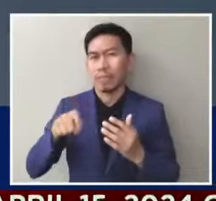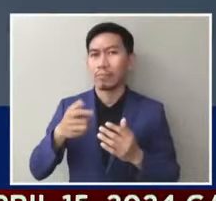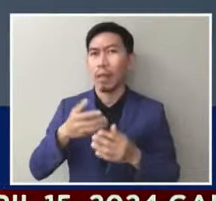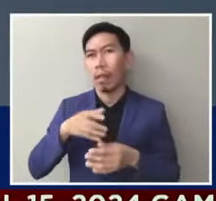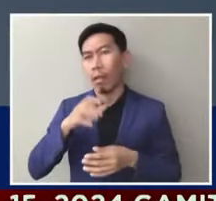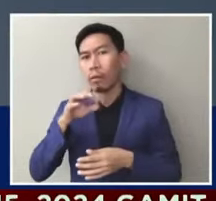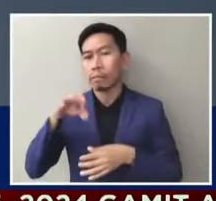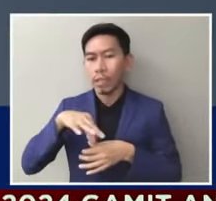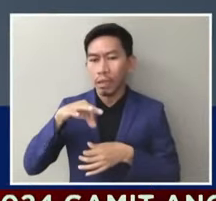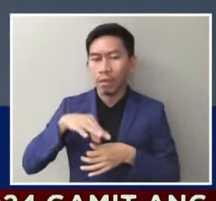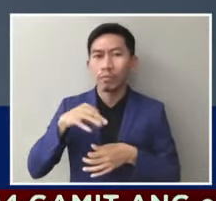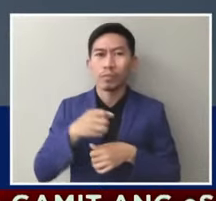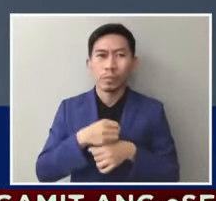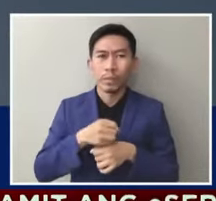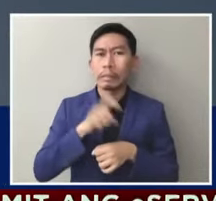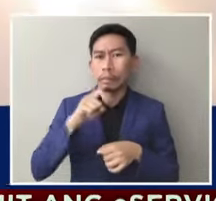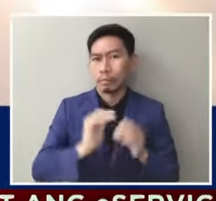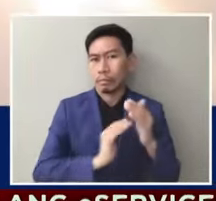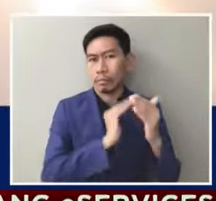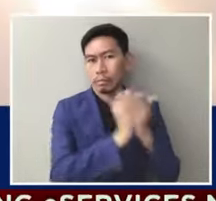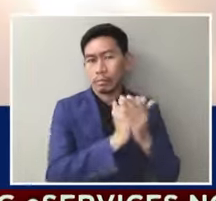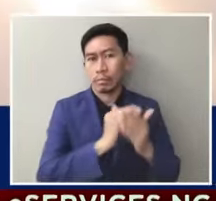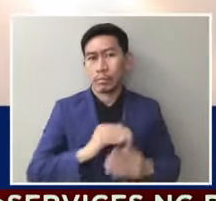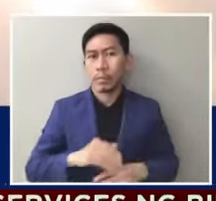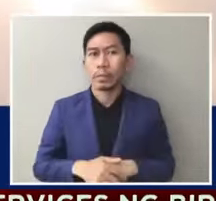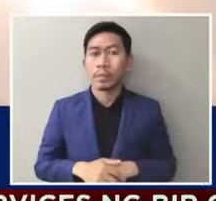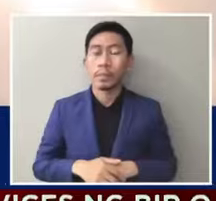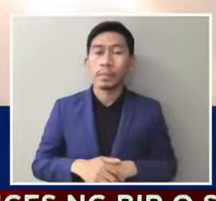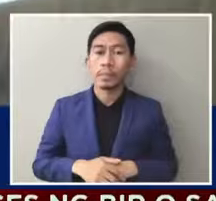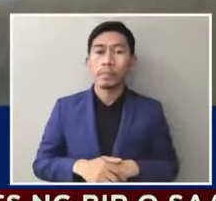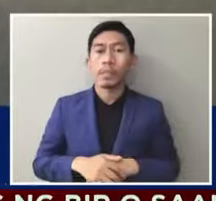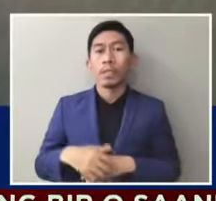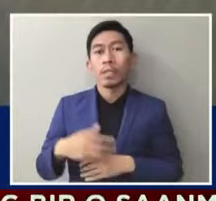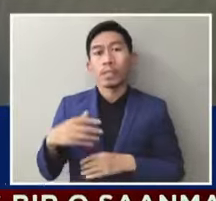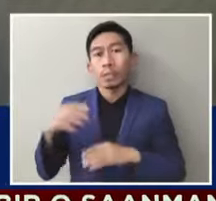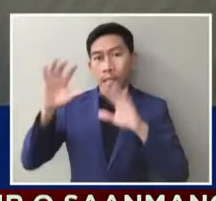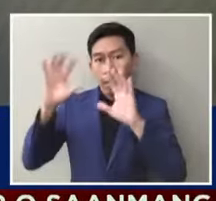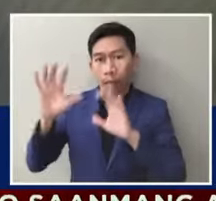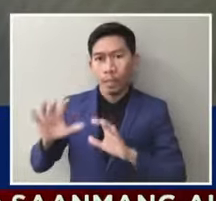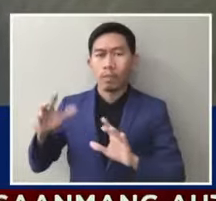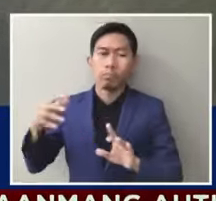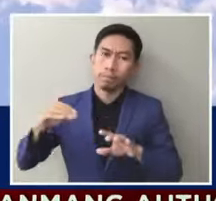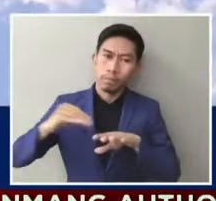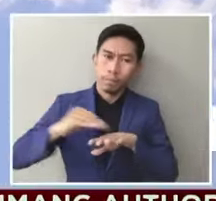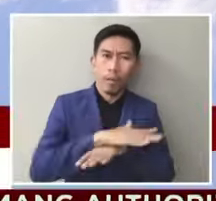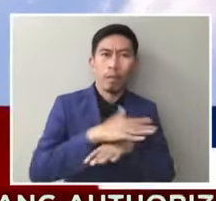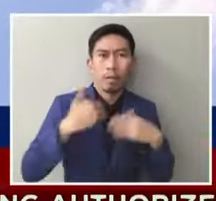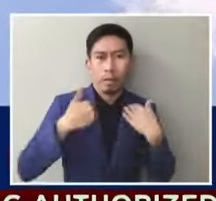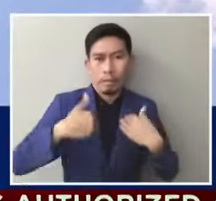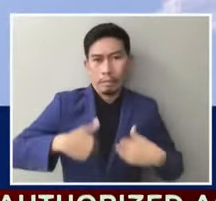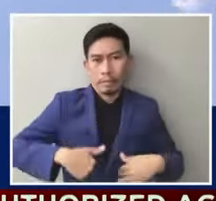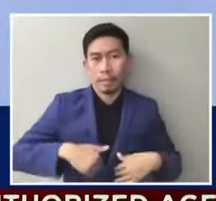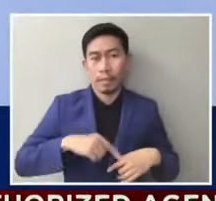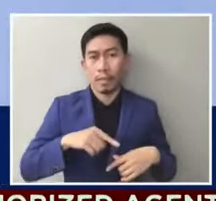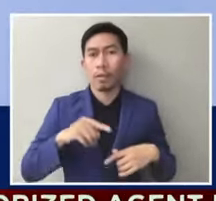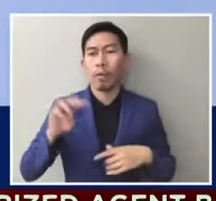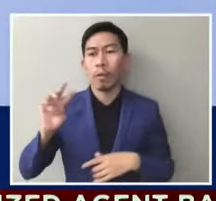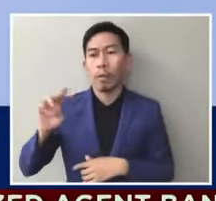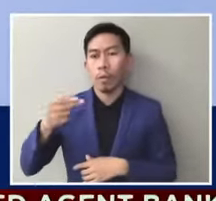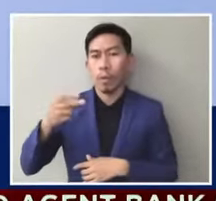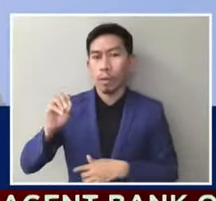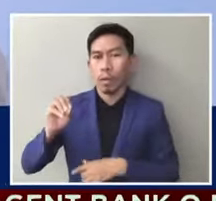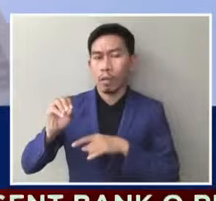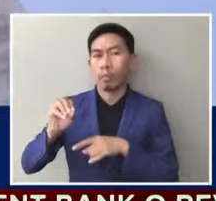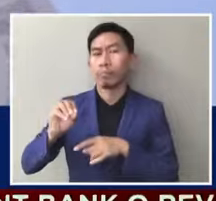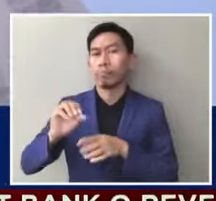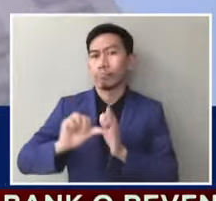soda. Malaki ang koneksyon ng klima sa kalusugan. Kaya ang World Health Organization iginiit na dapat handa